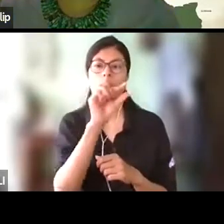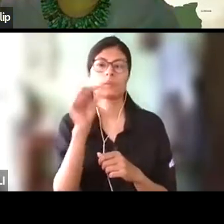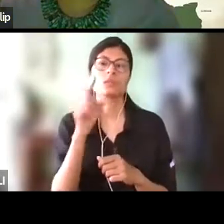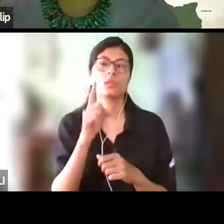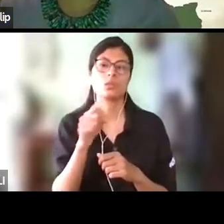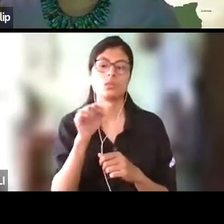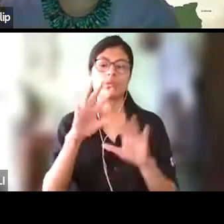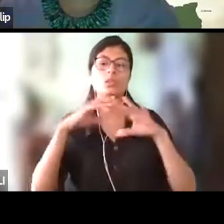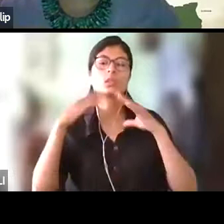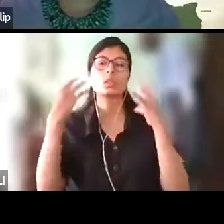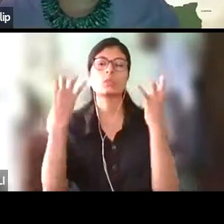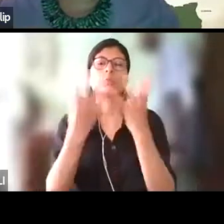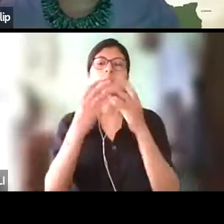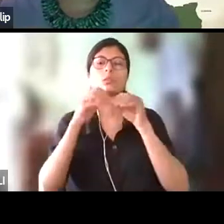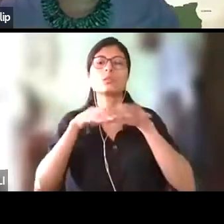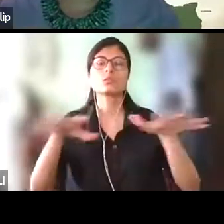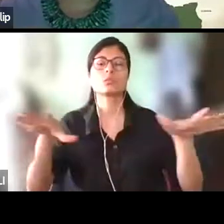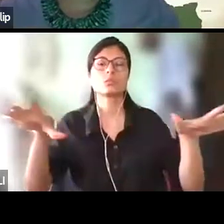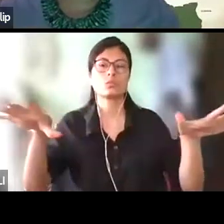a marginalized